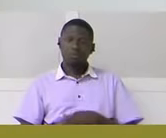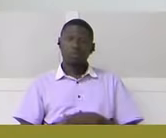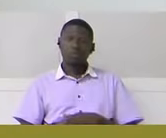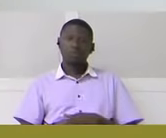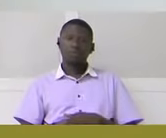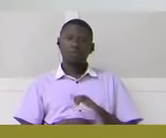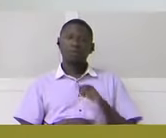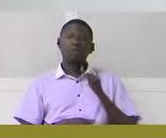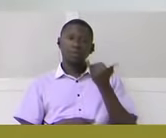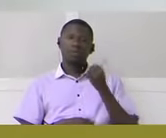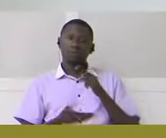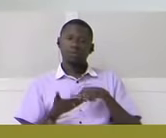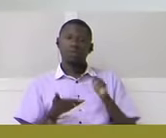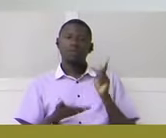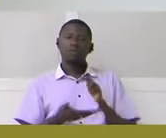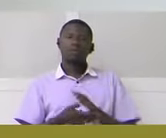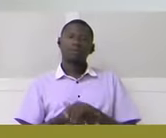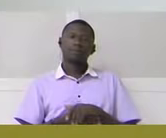That's correct.